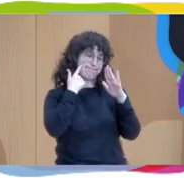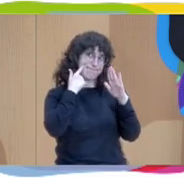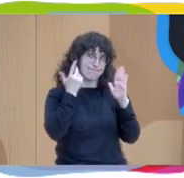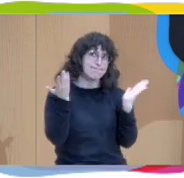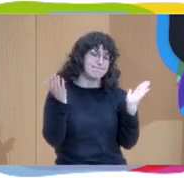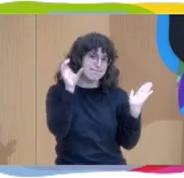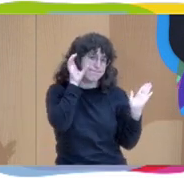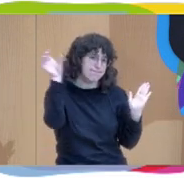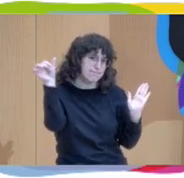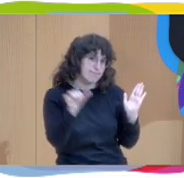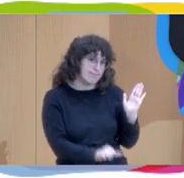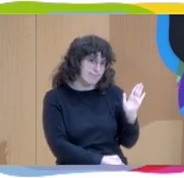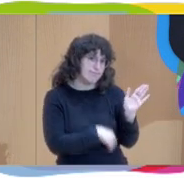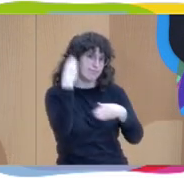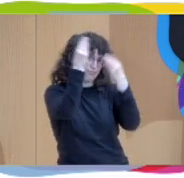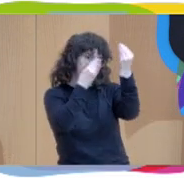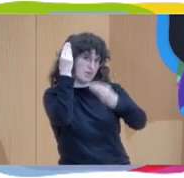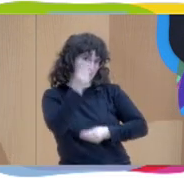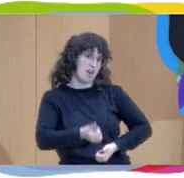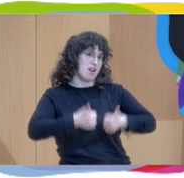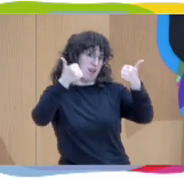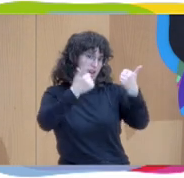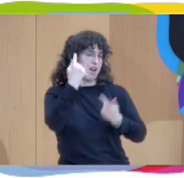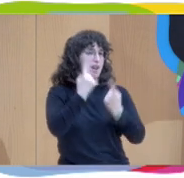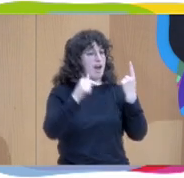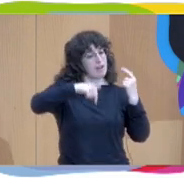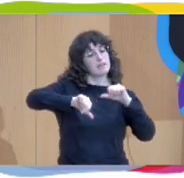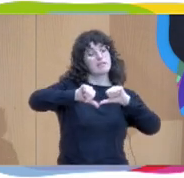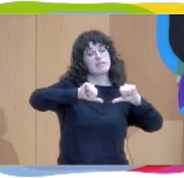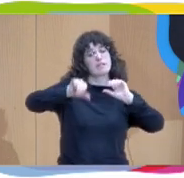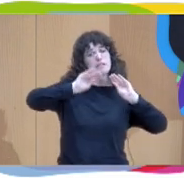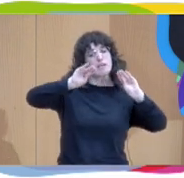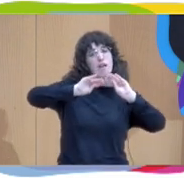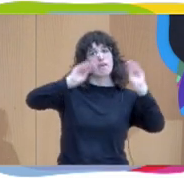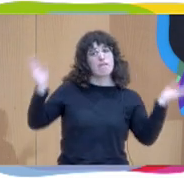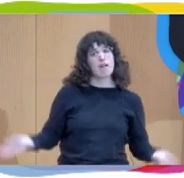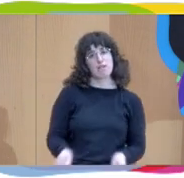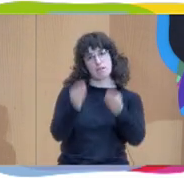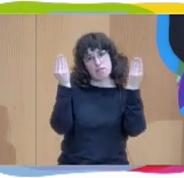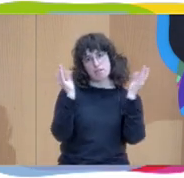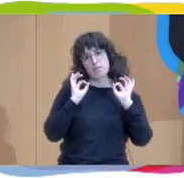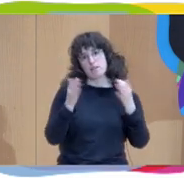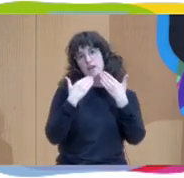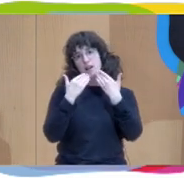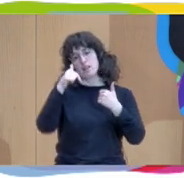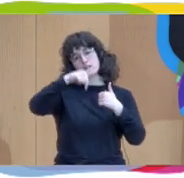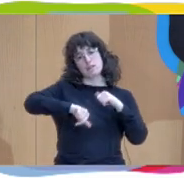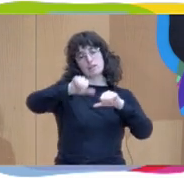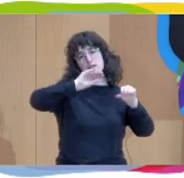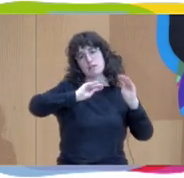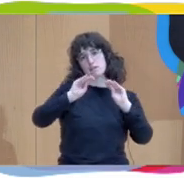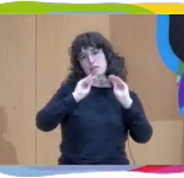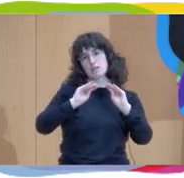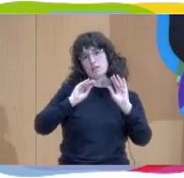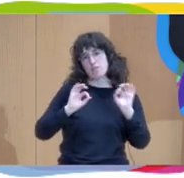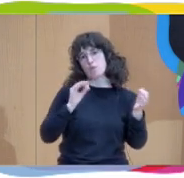a voice. And here's one note from the